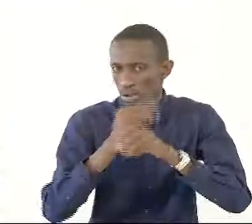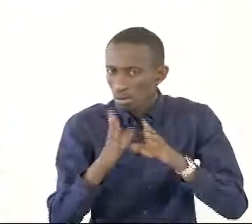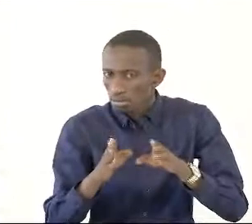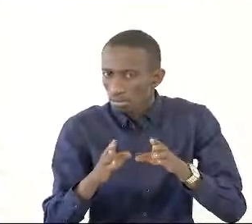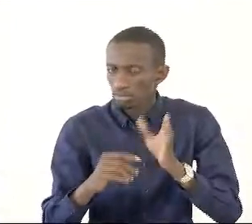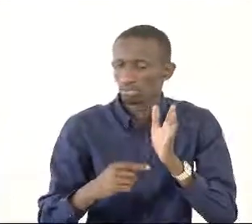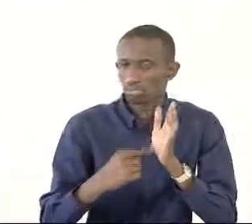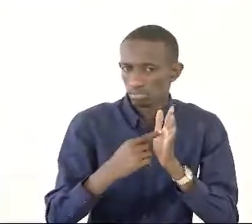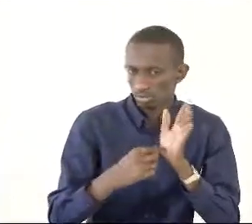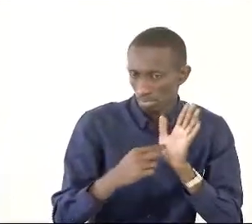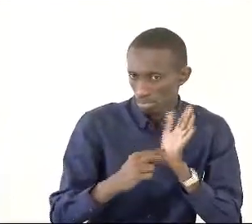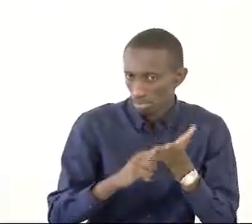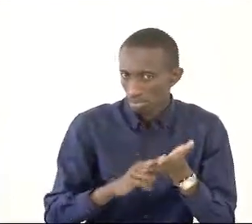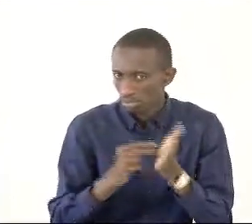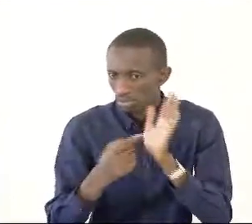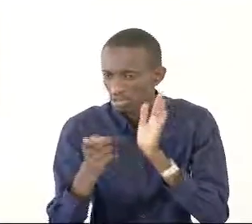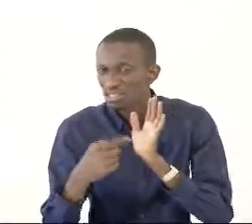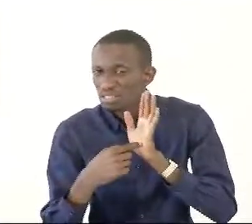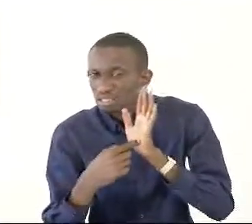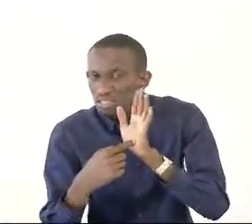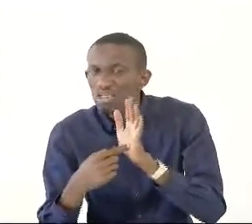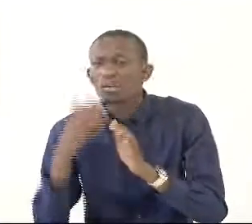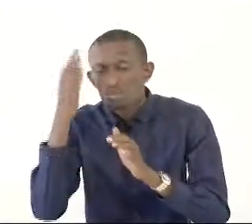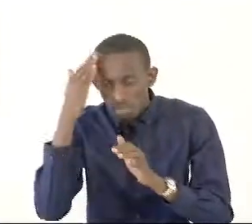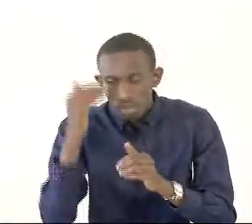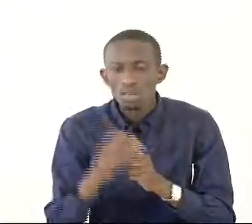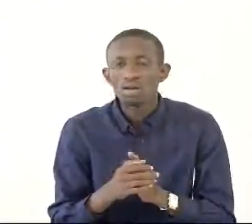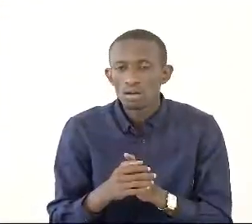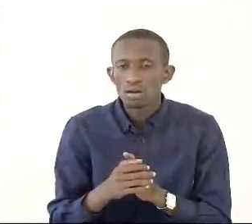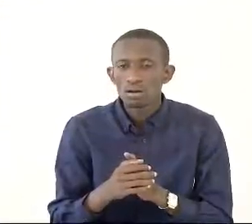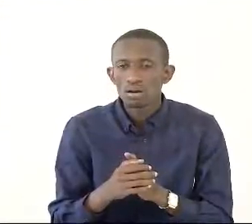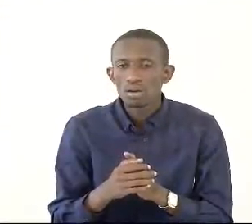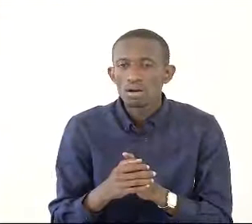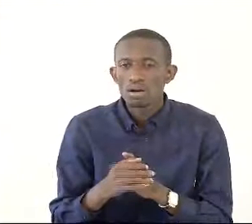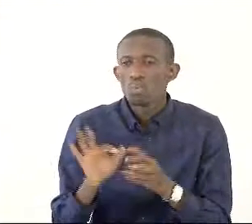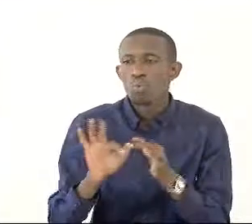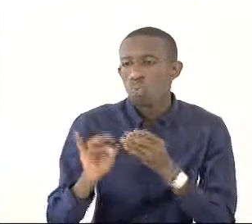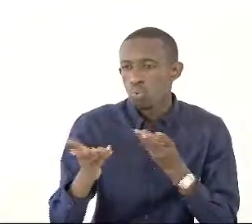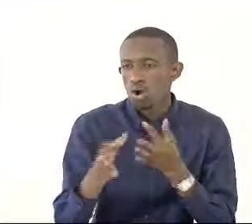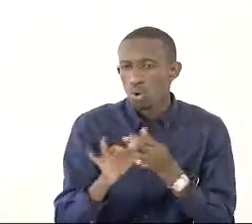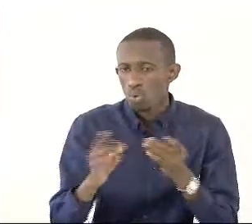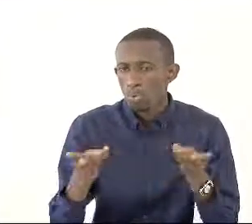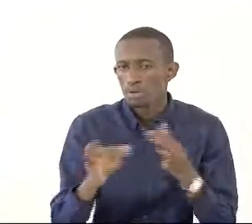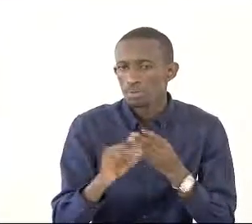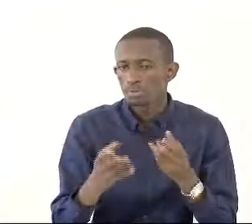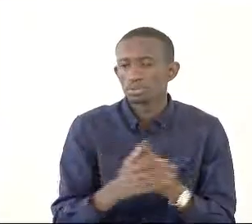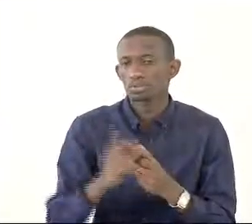level of exposure of radiation. That is the thing. And what I've told you, that chemical in the film react